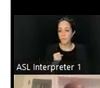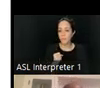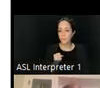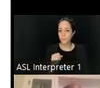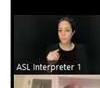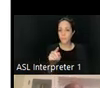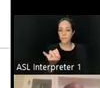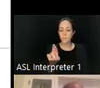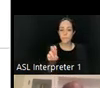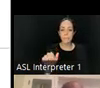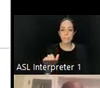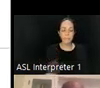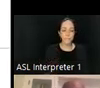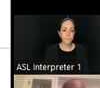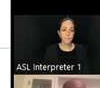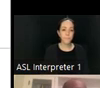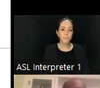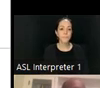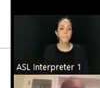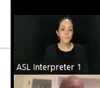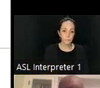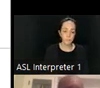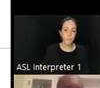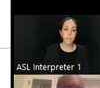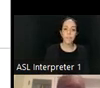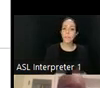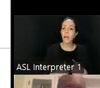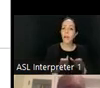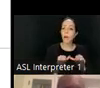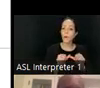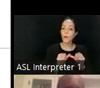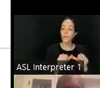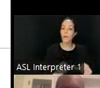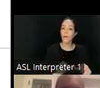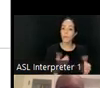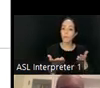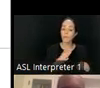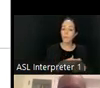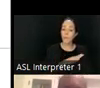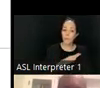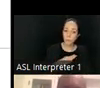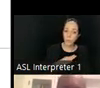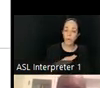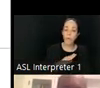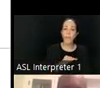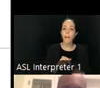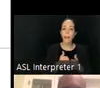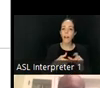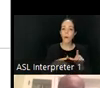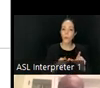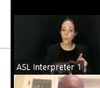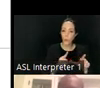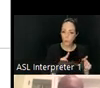section. So term lengths and renewability. One, the new Oversight Advisory